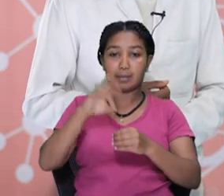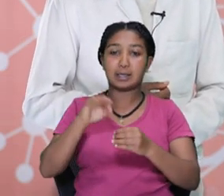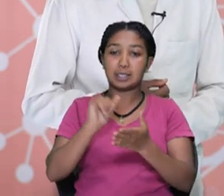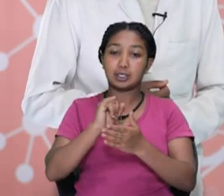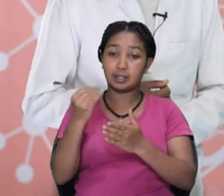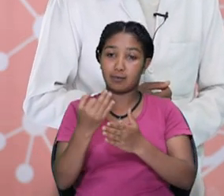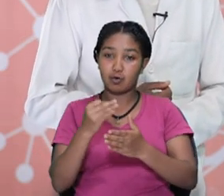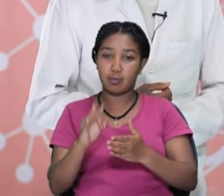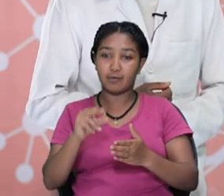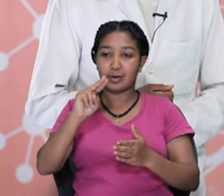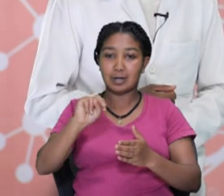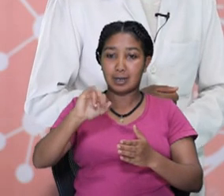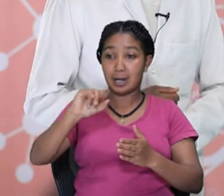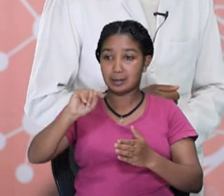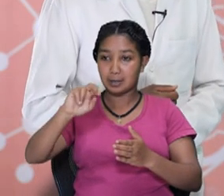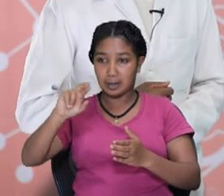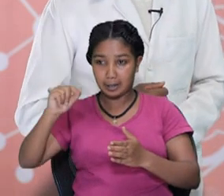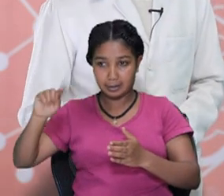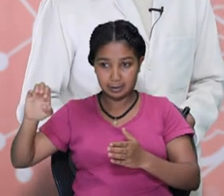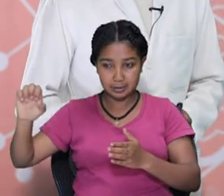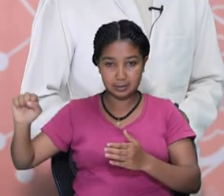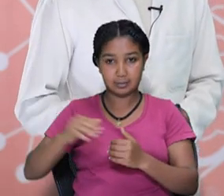That is in the form of nitrates.